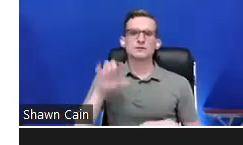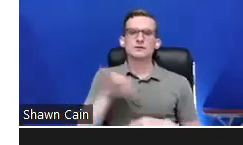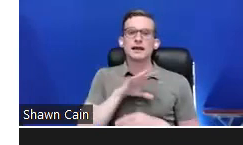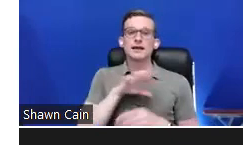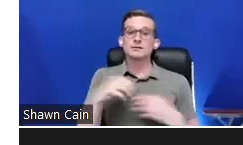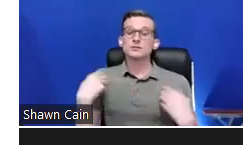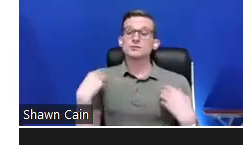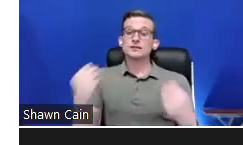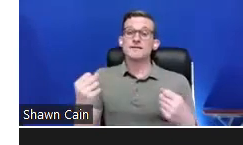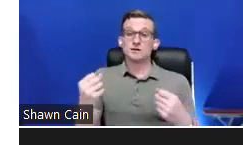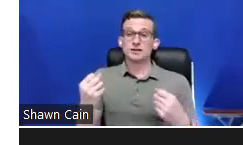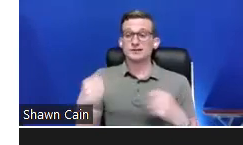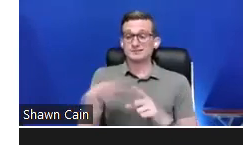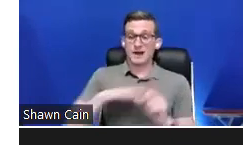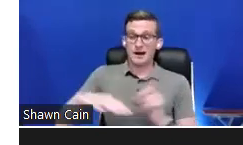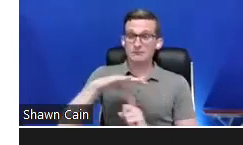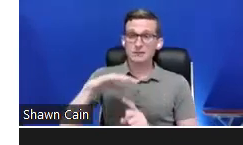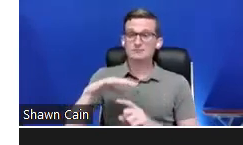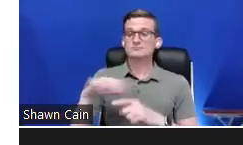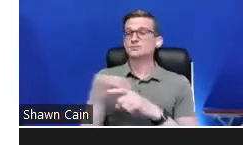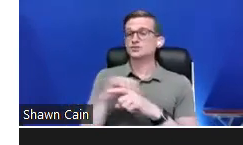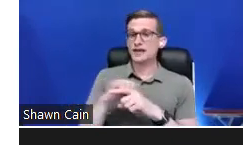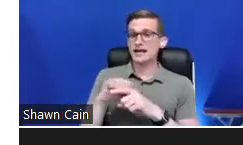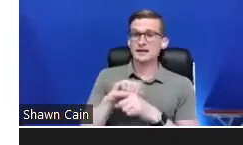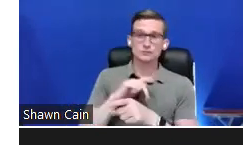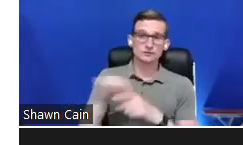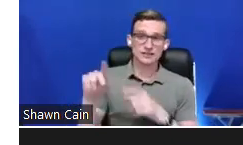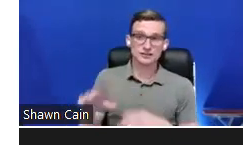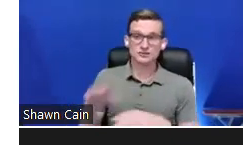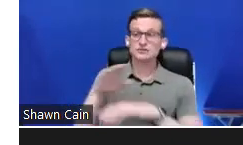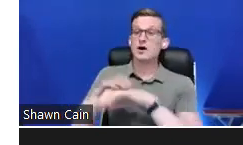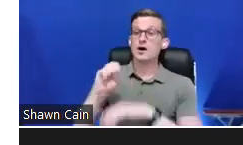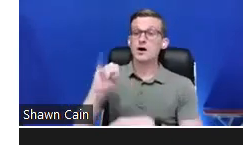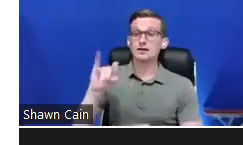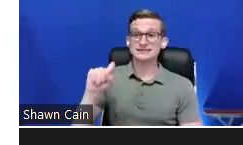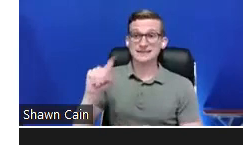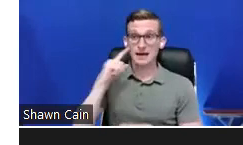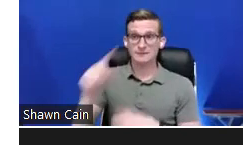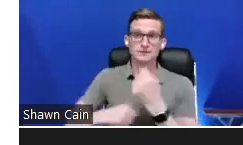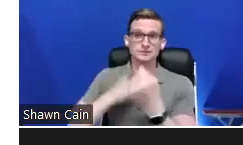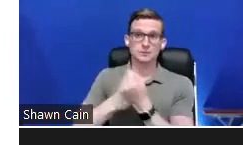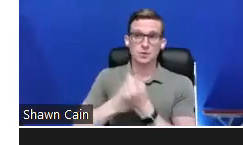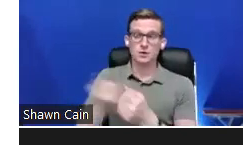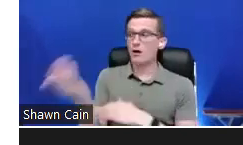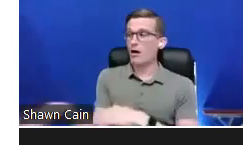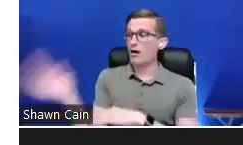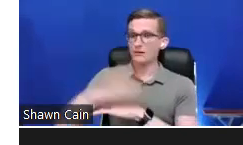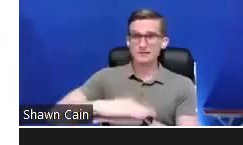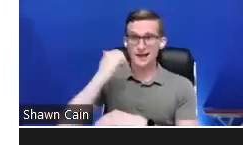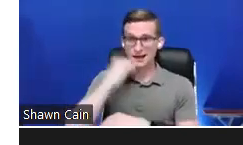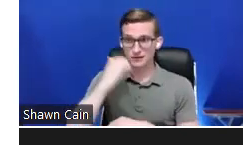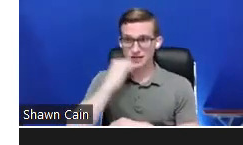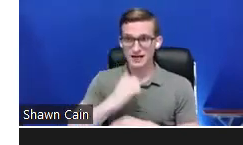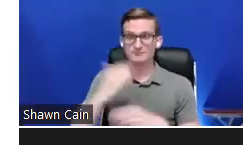including trained personnel on site for support all day, every day. Here you will learn and practice recovery